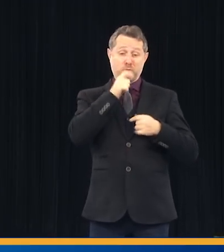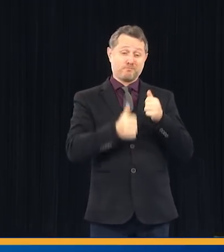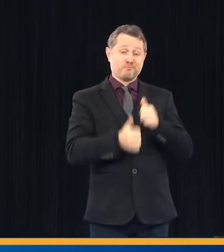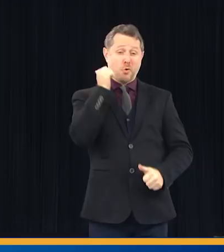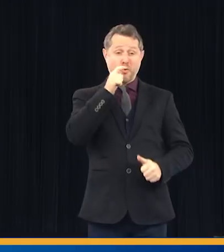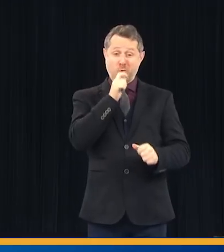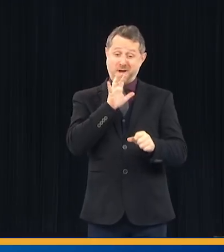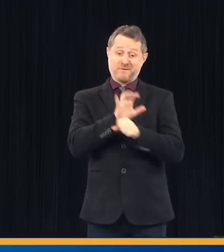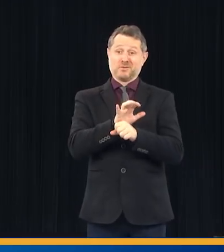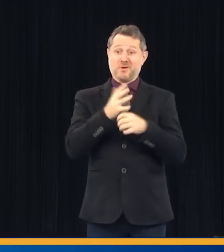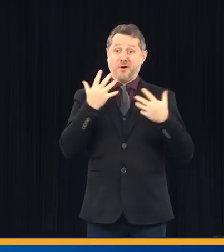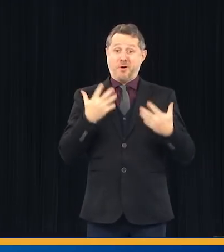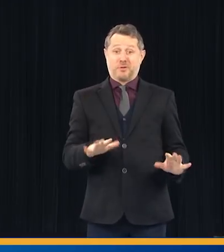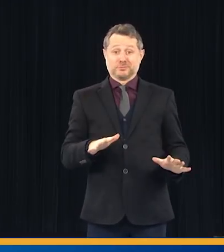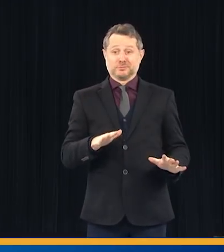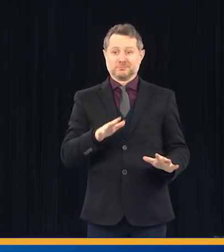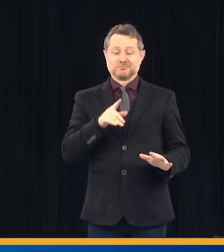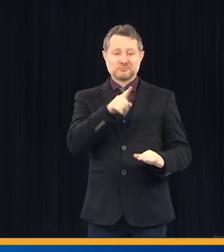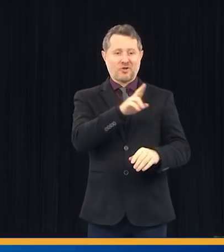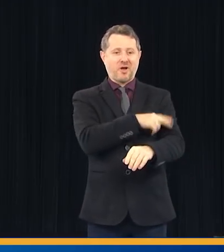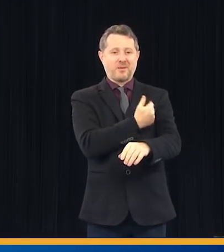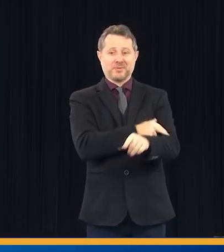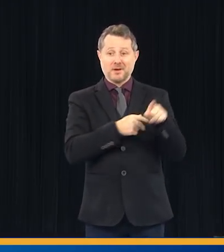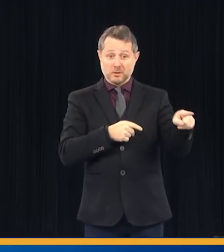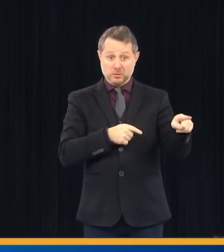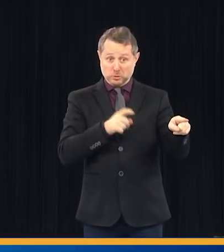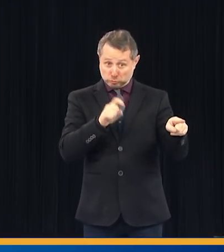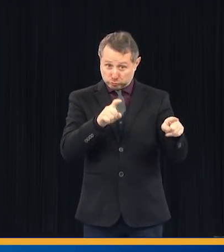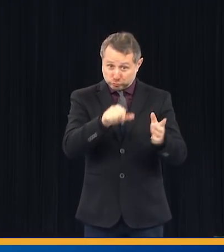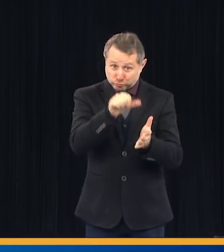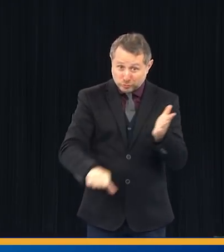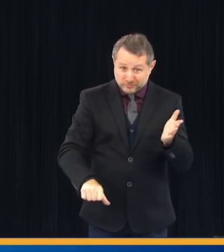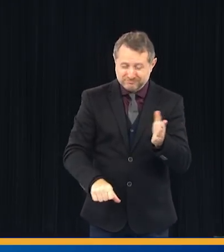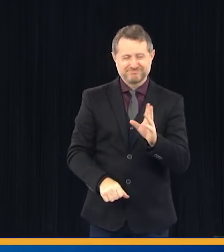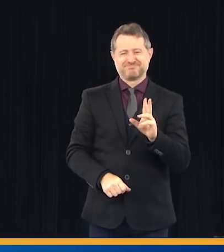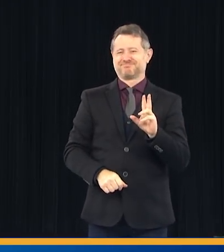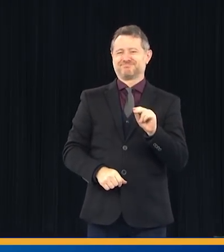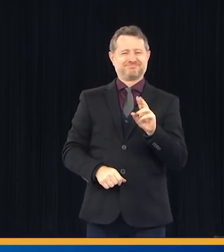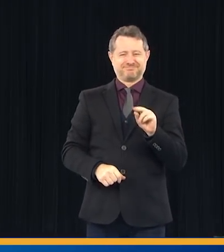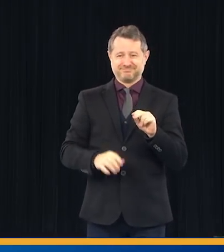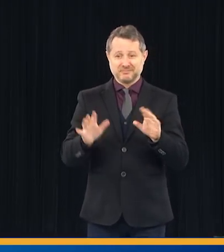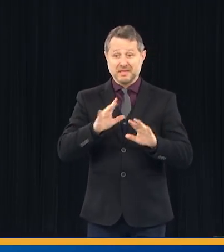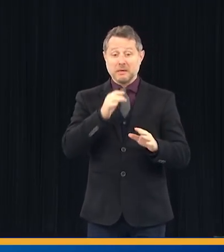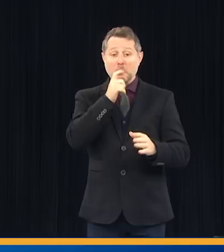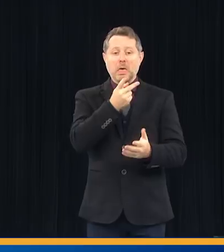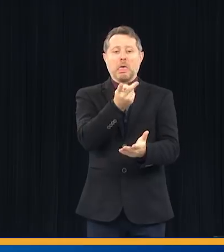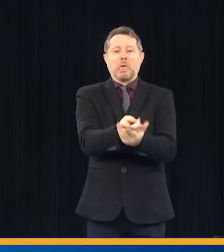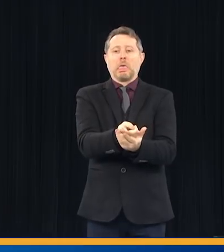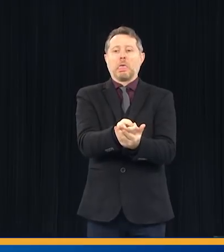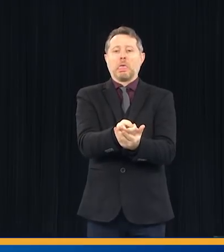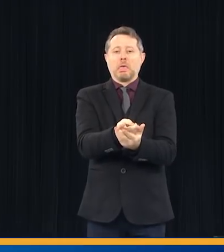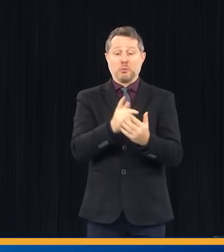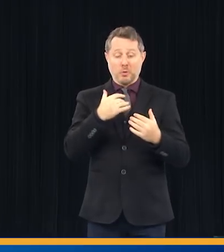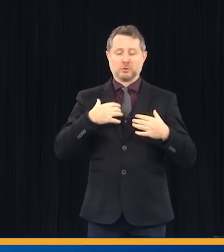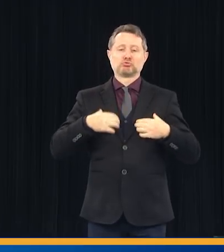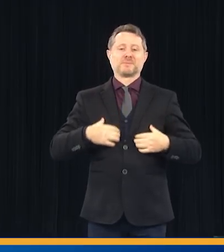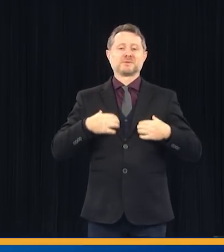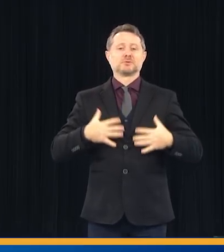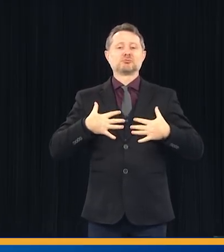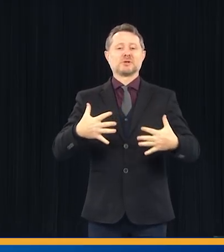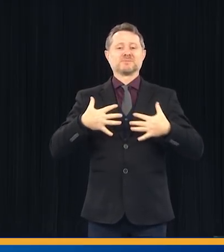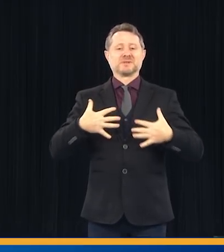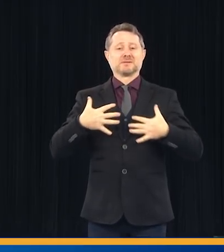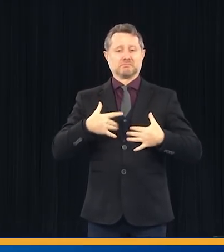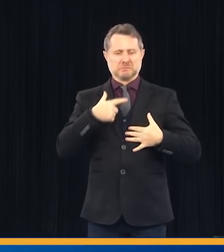surgery, it's all the same. It's a respiratory illness. Their lungs are